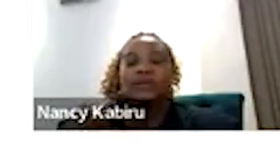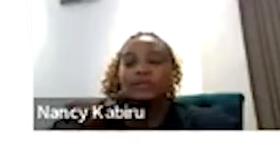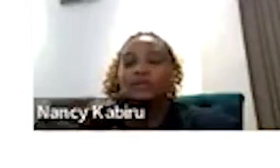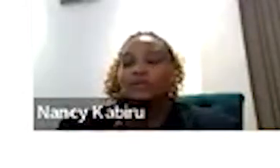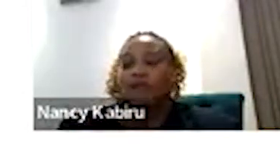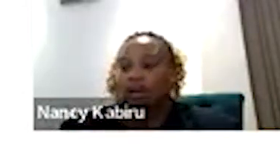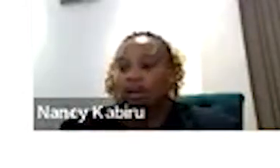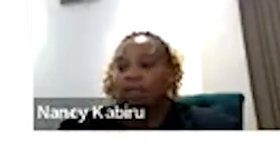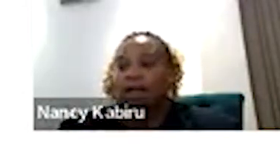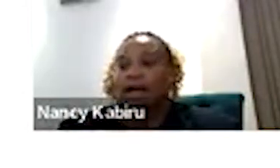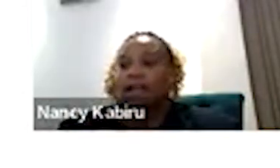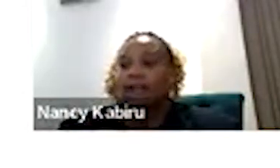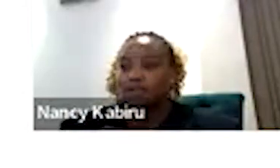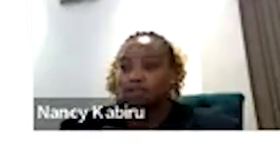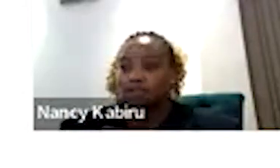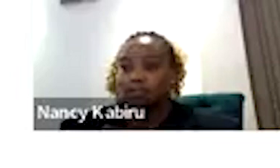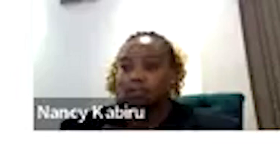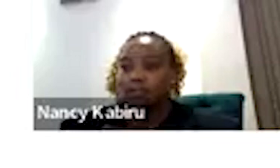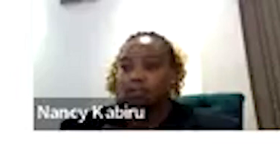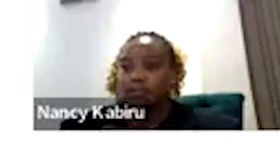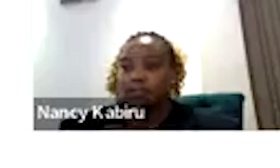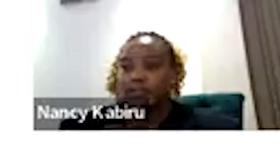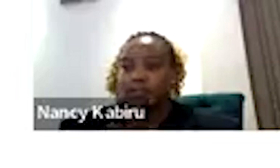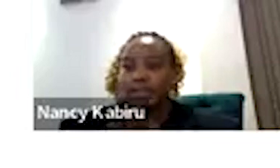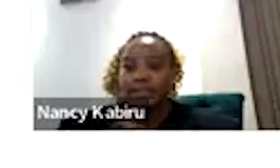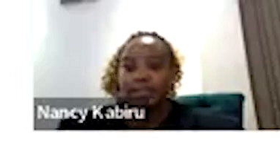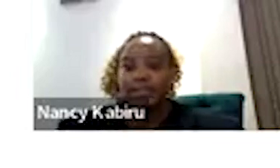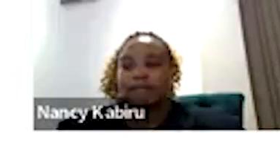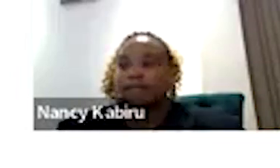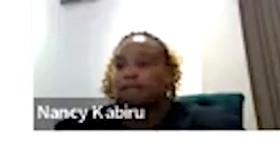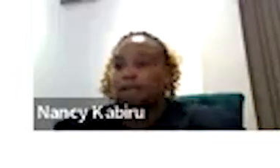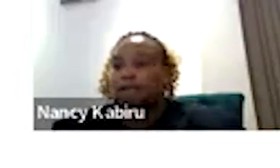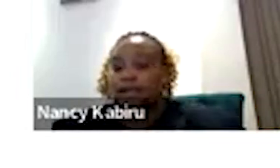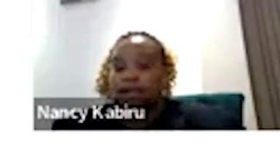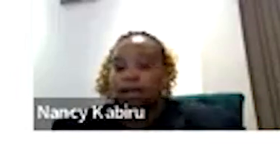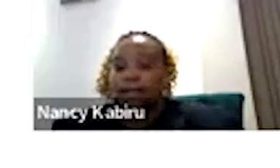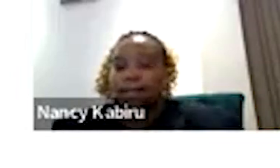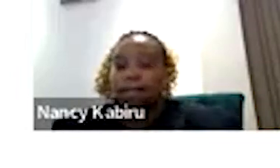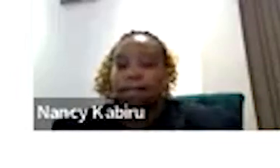early, we would be able to help a lot of people. All right.